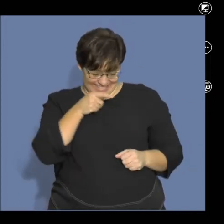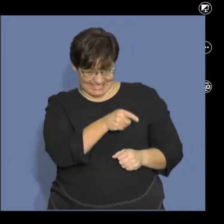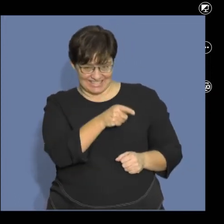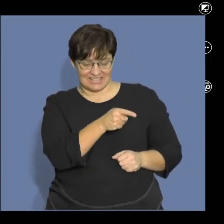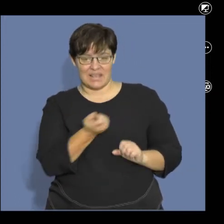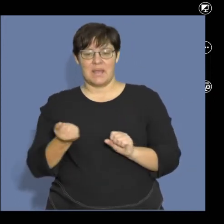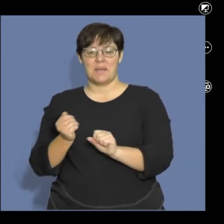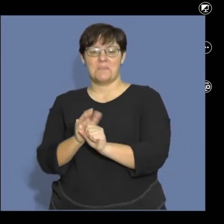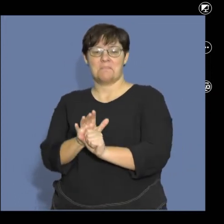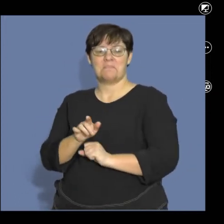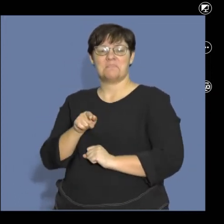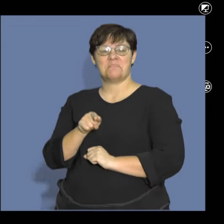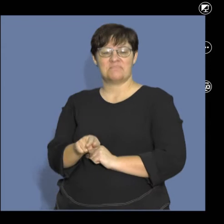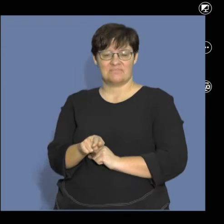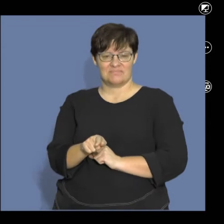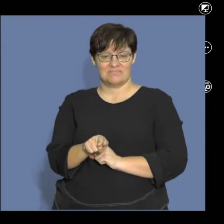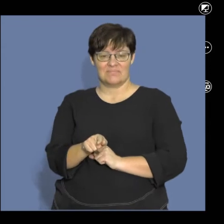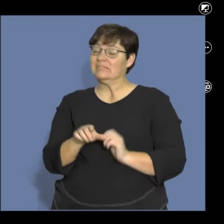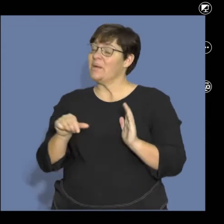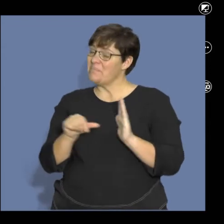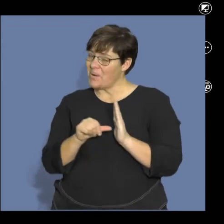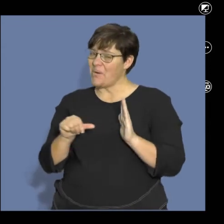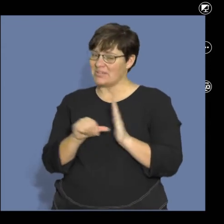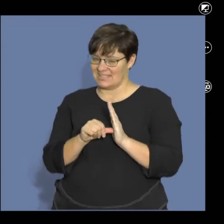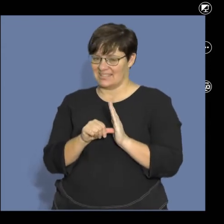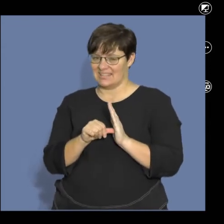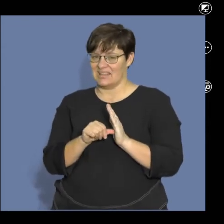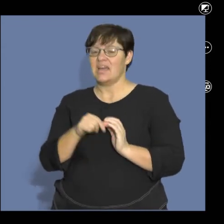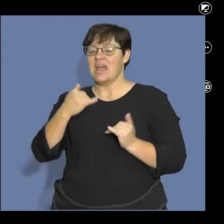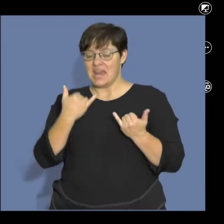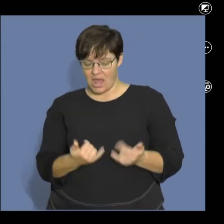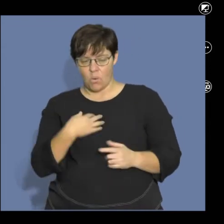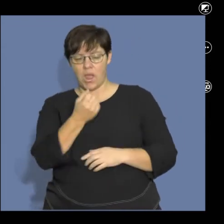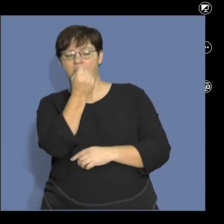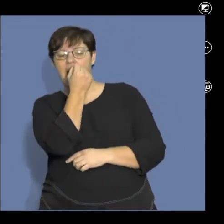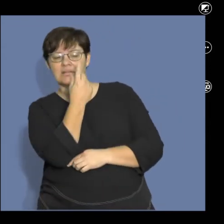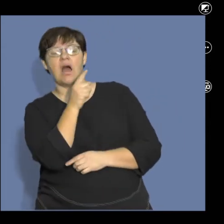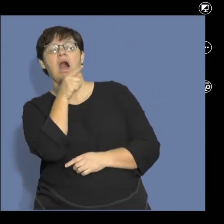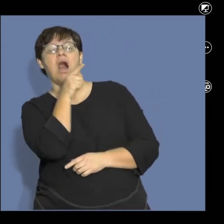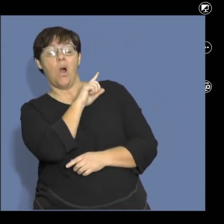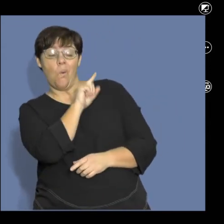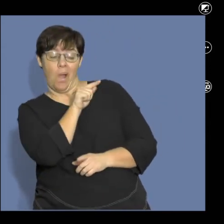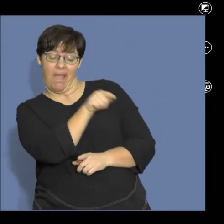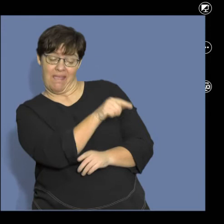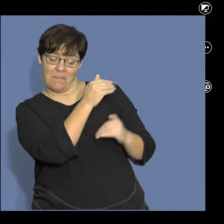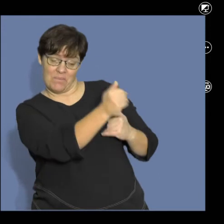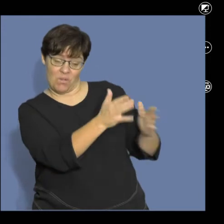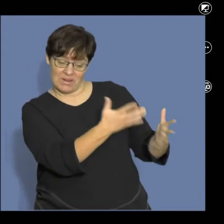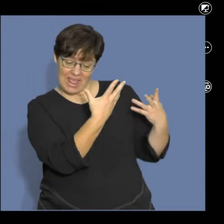parameters that are going to be key in helping us understand how